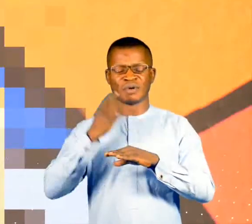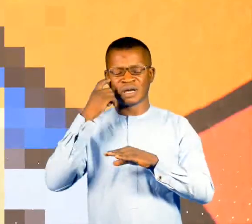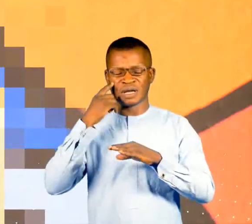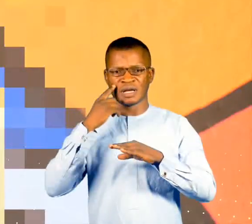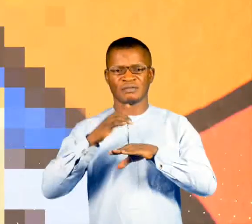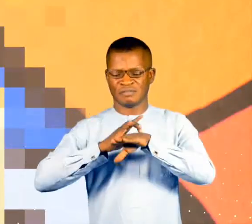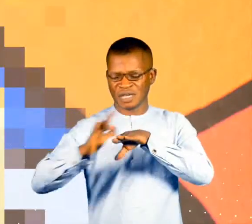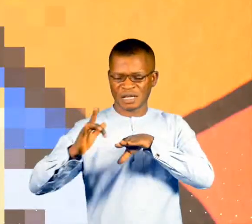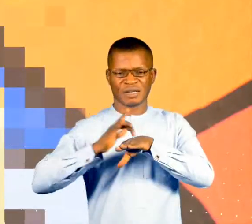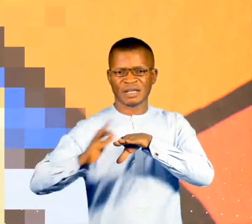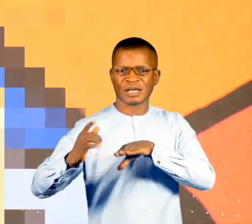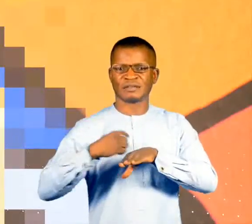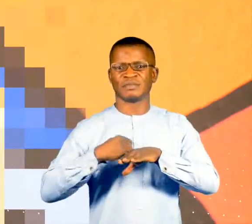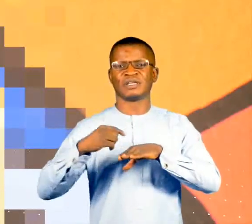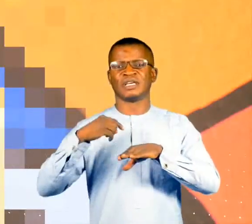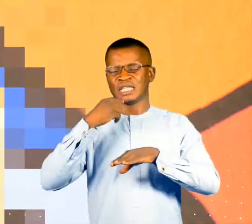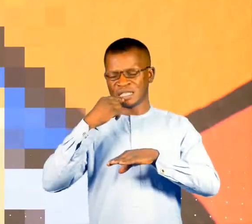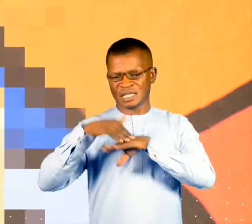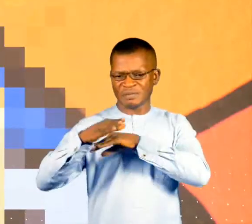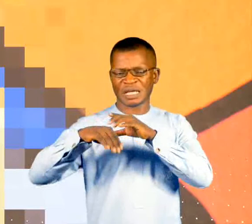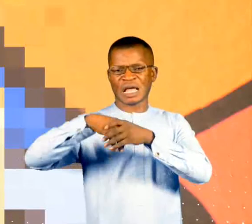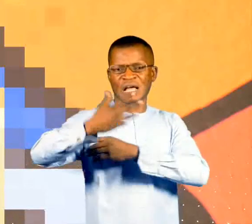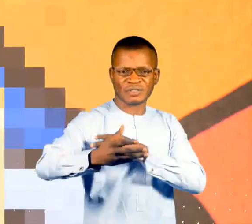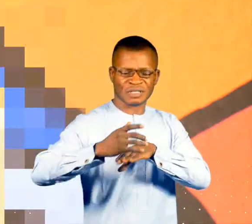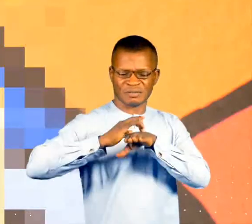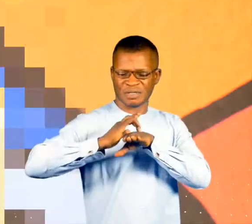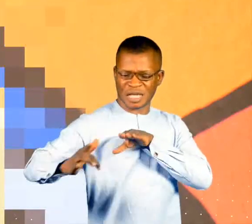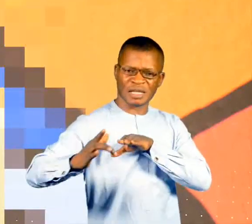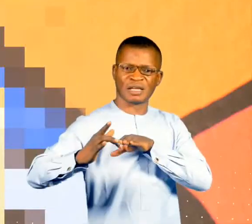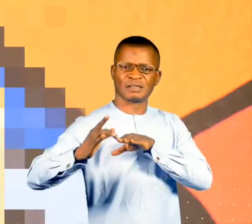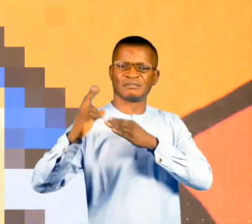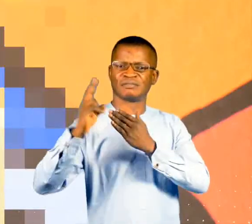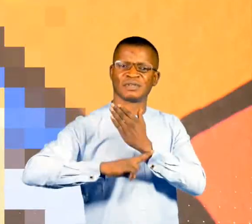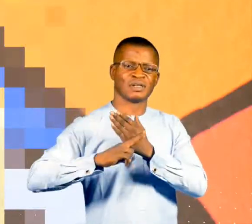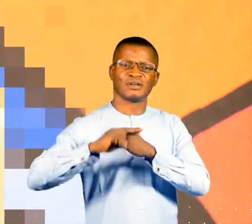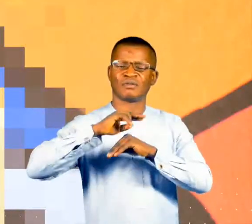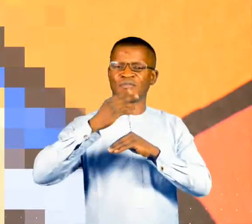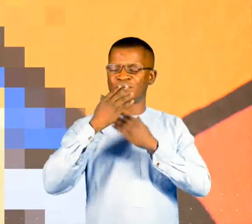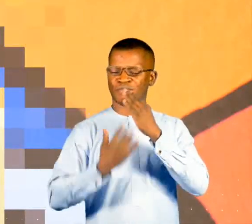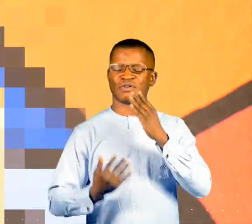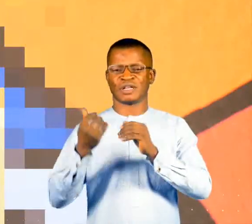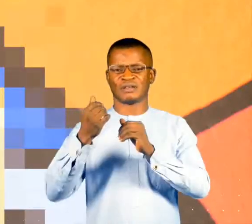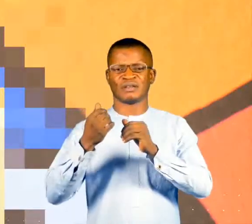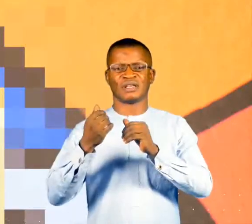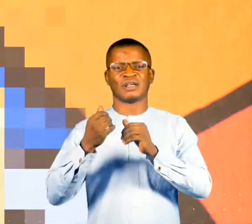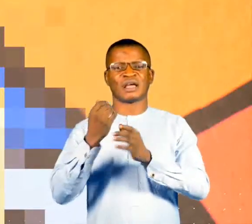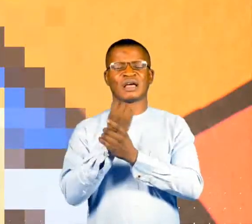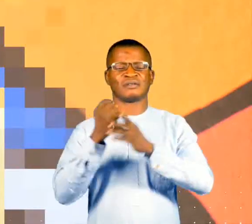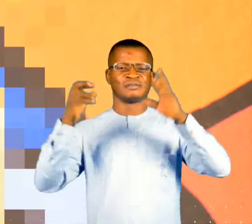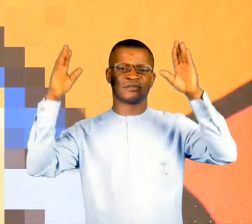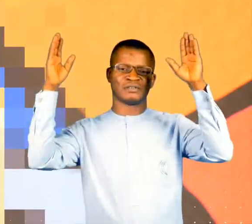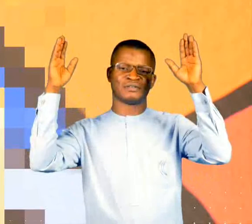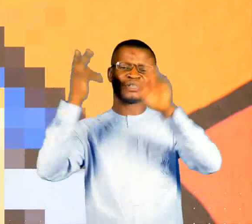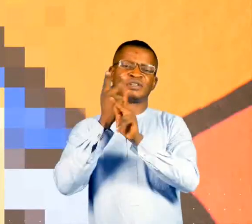wet it, then pour it on my eye. Then naked me, make that she go and kneel down outside. Nakedness and whole block